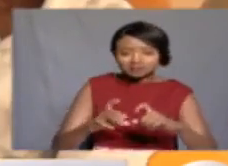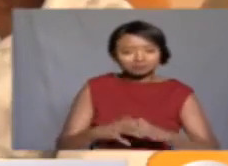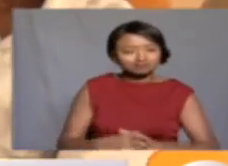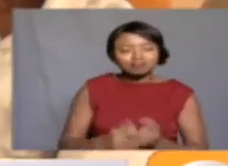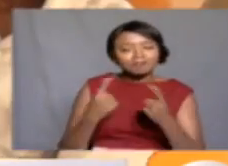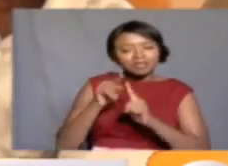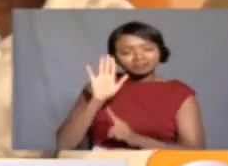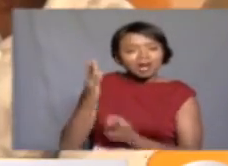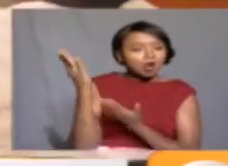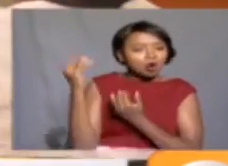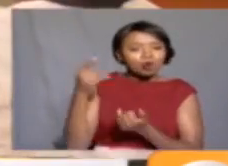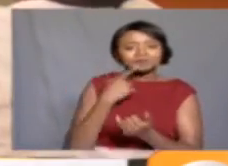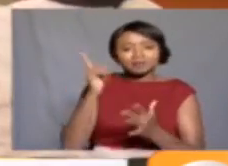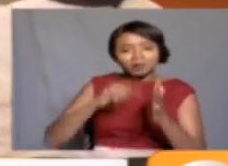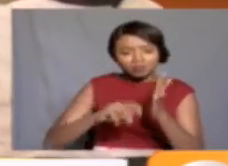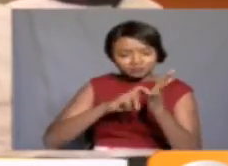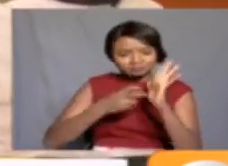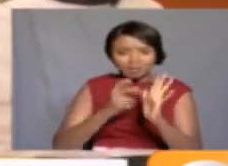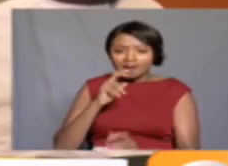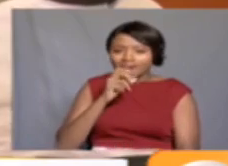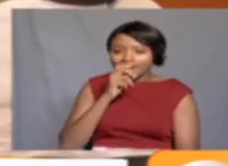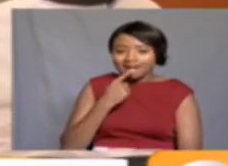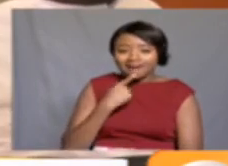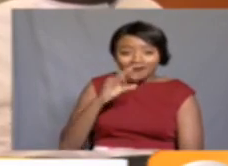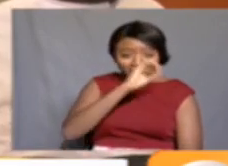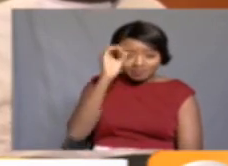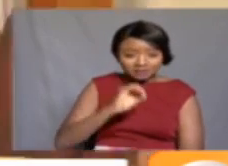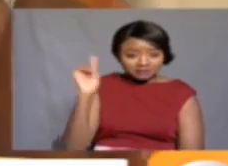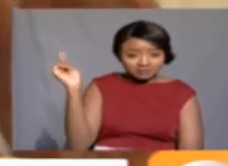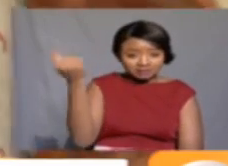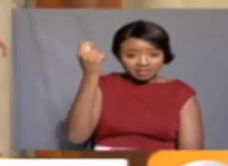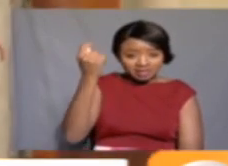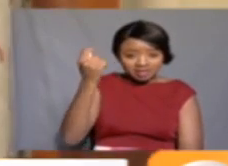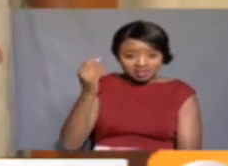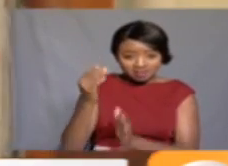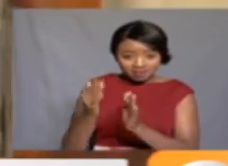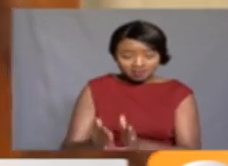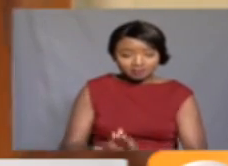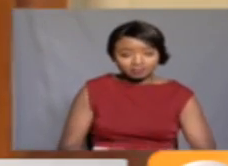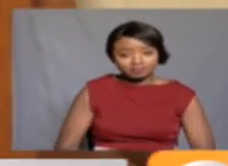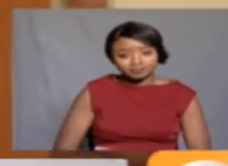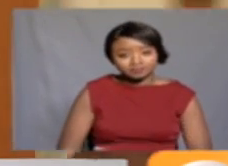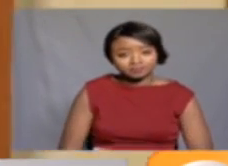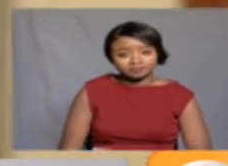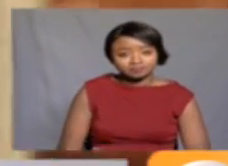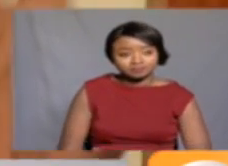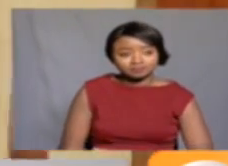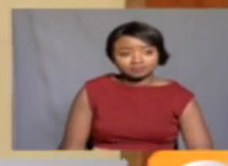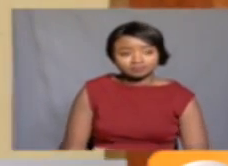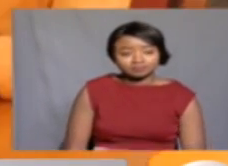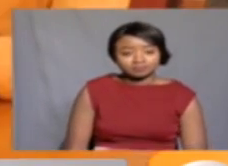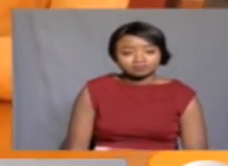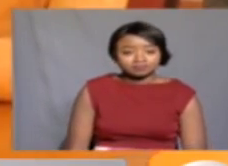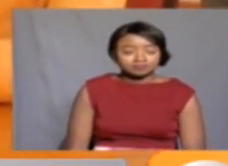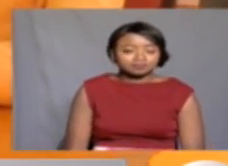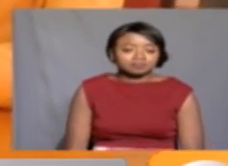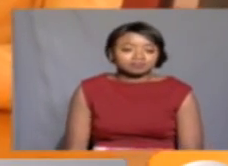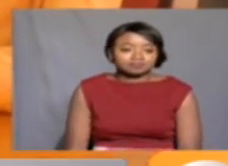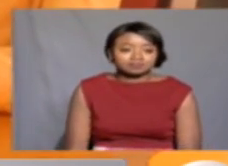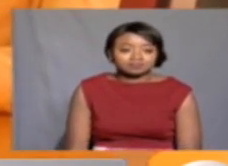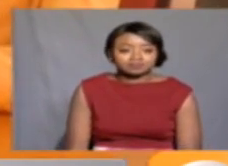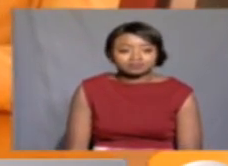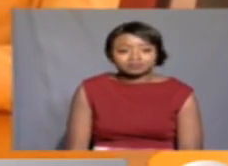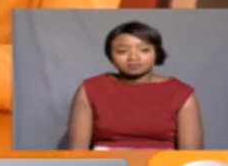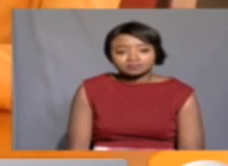his project will be 100% Kenyan. For satellite technology, it's cheaper, and the coverage is also wide.